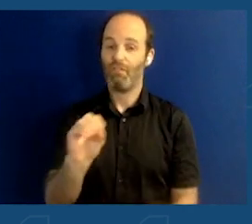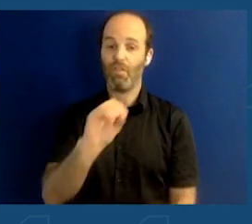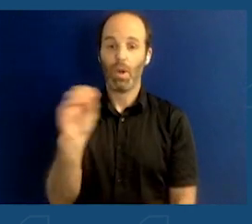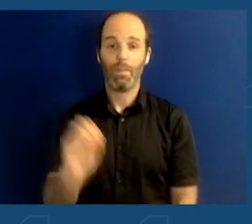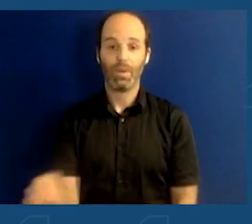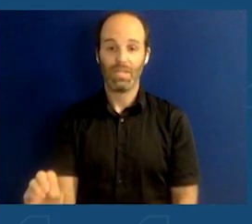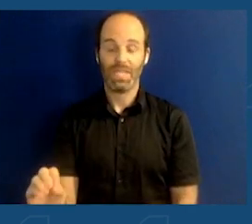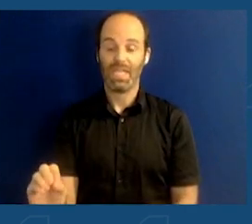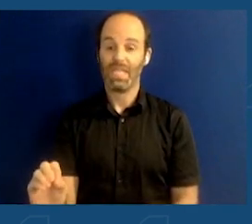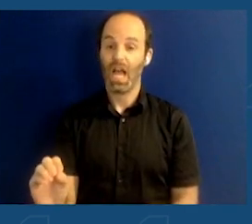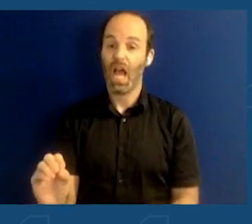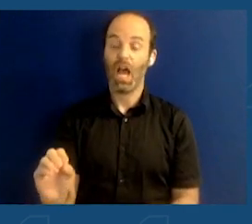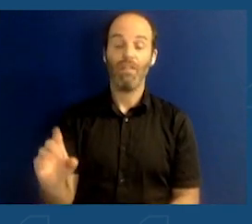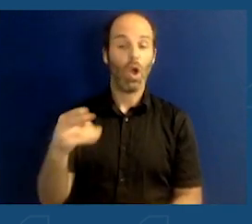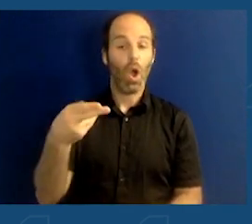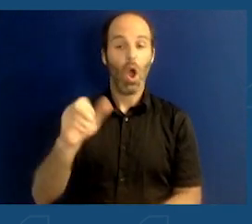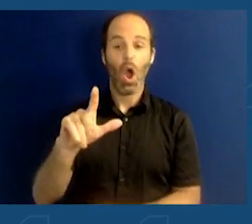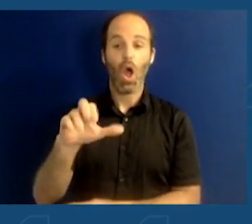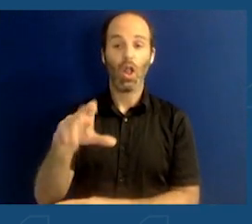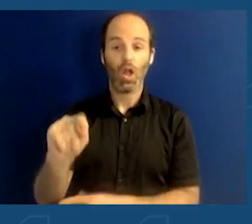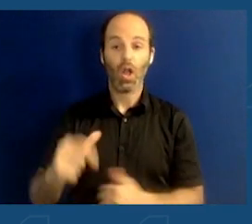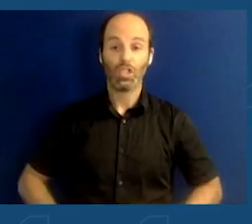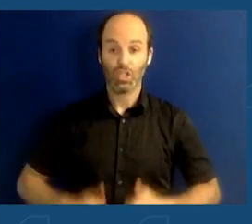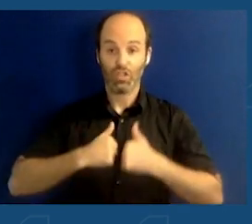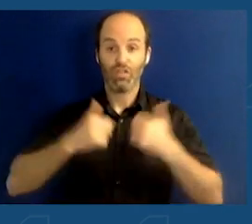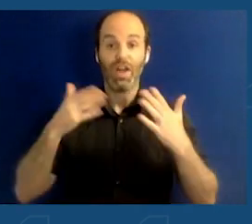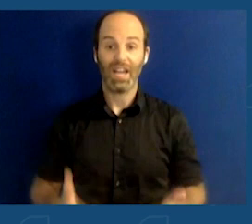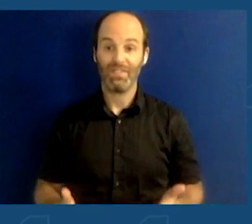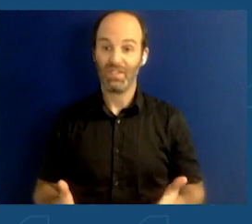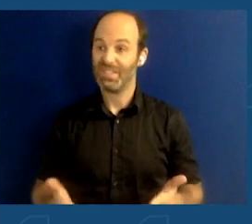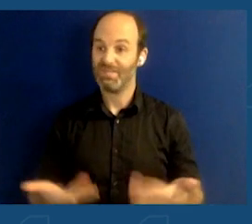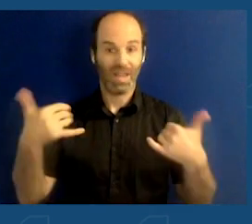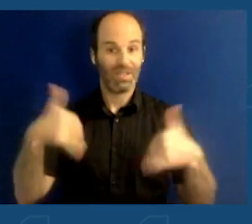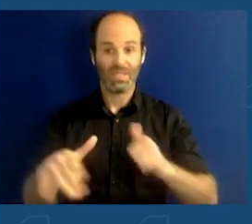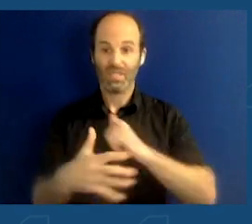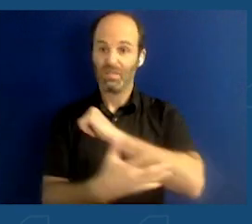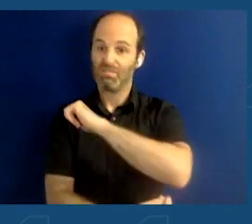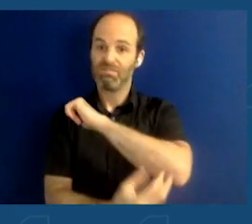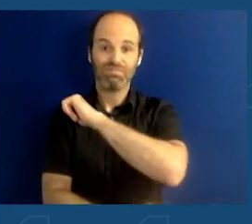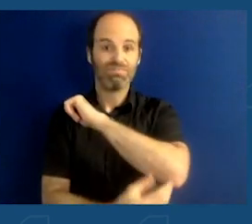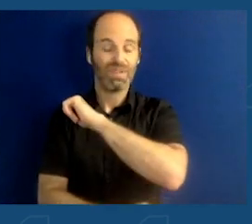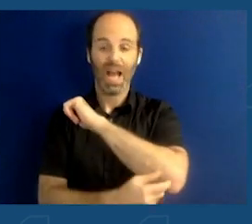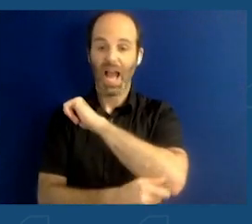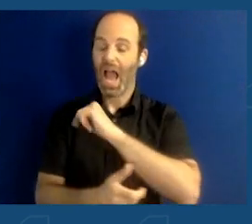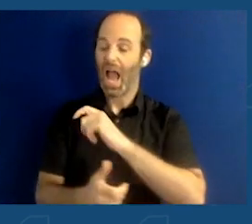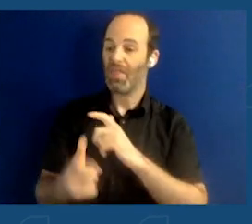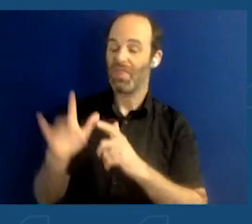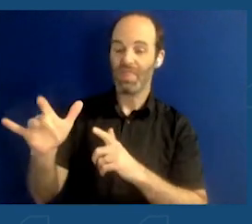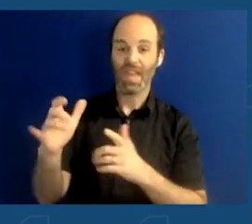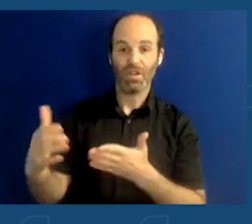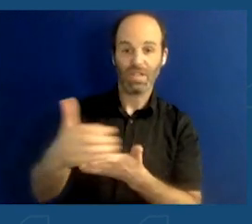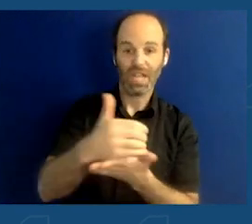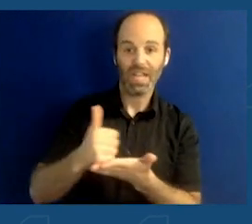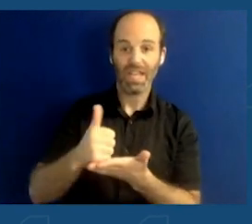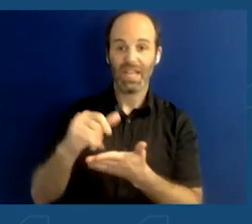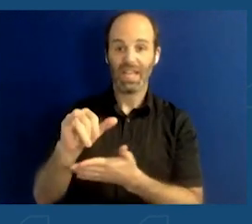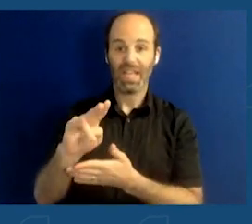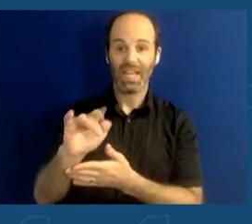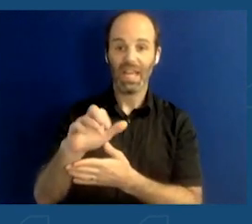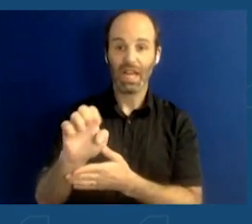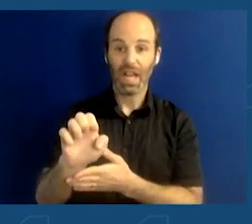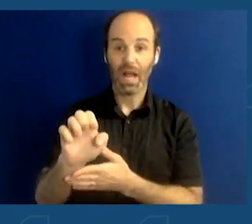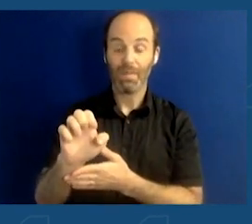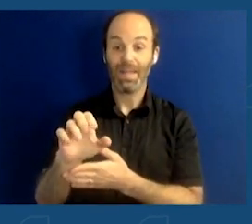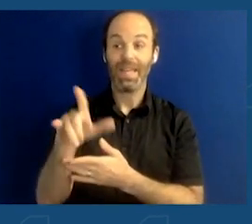Holocaust survivors are living in poverty, and their main source of income is their